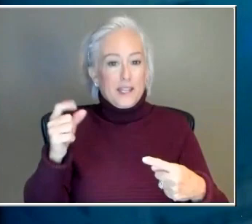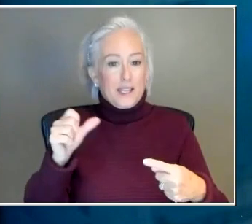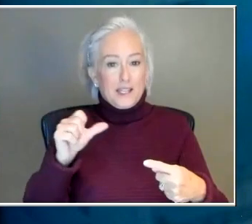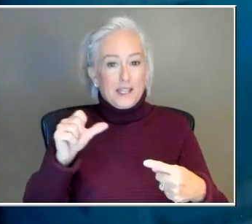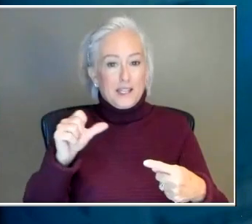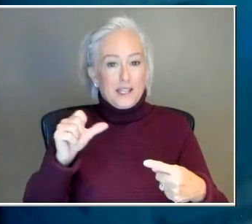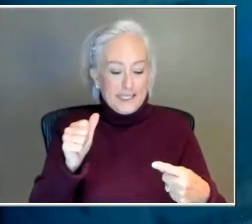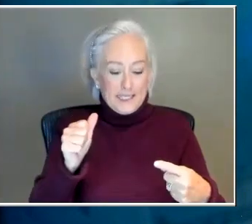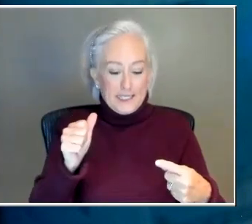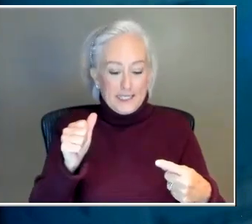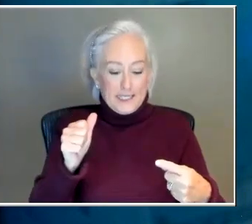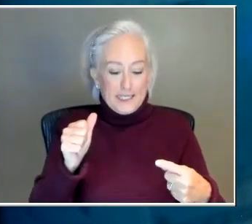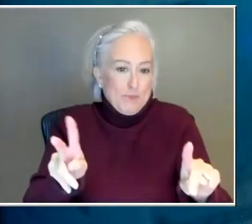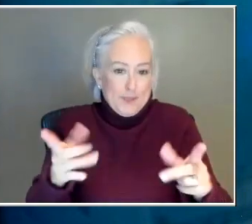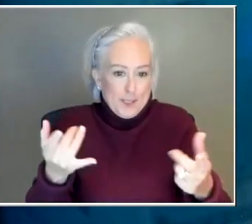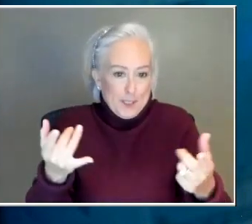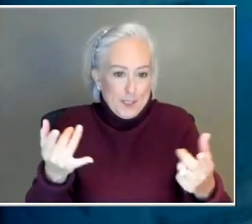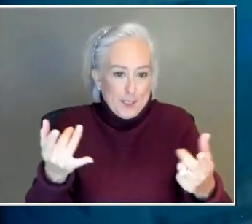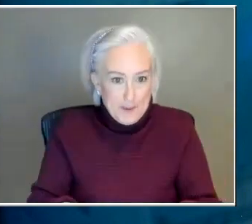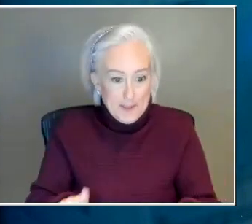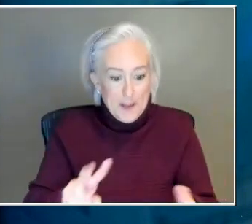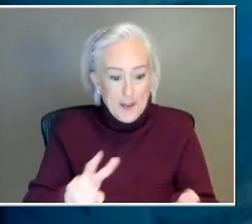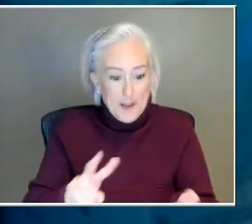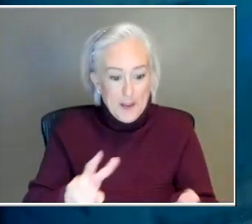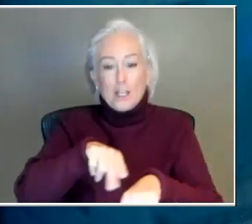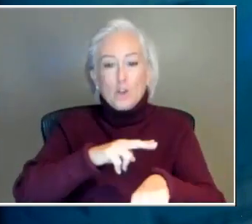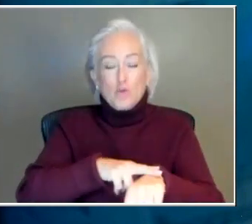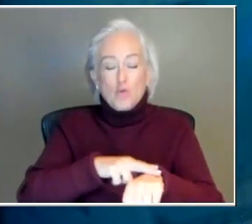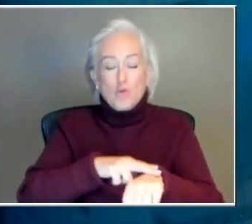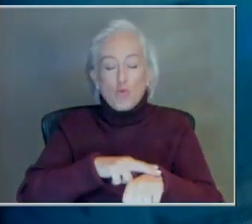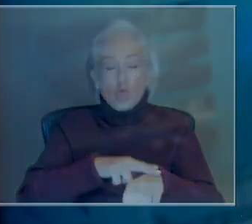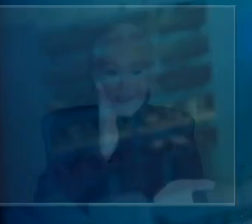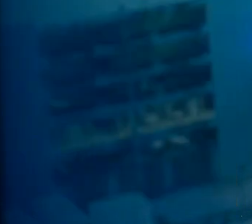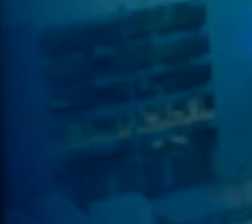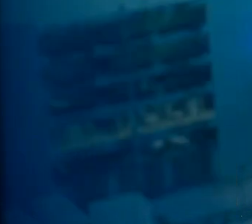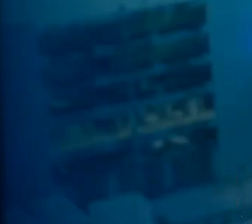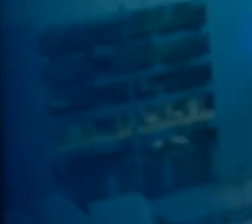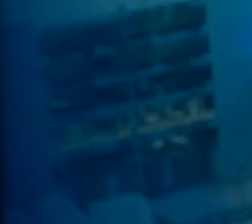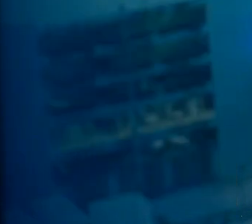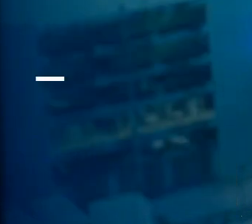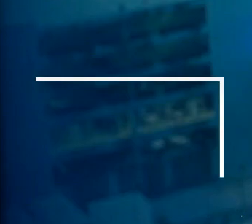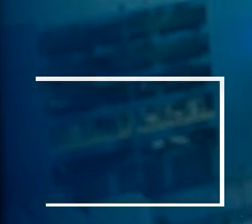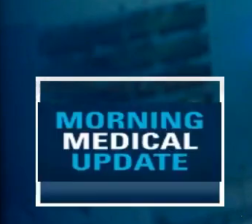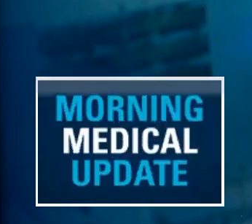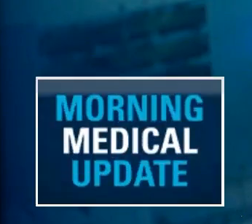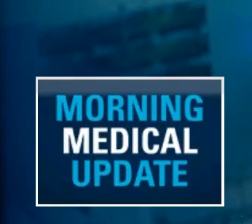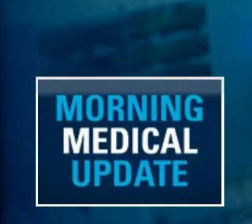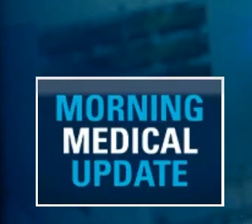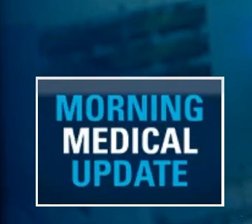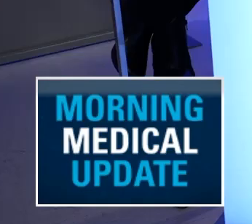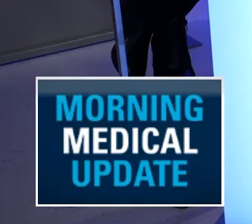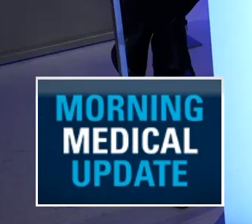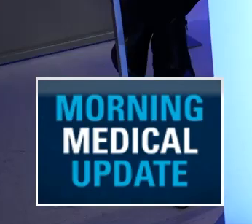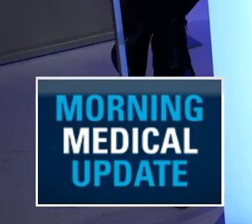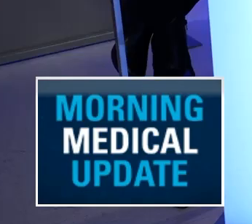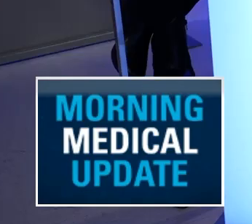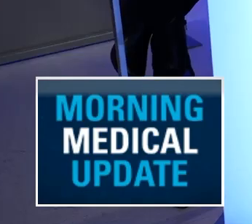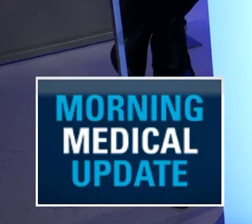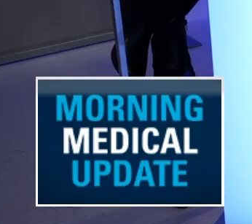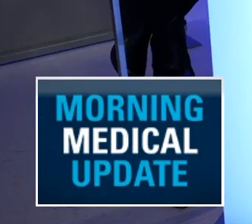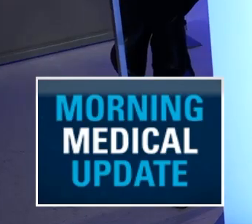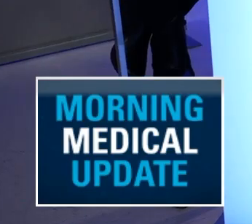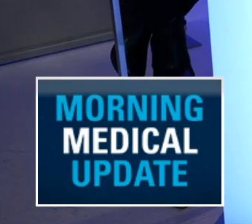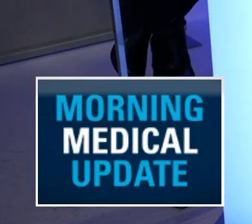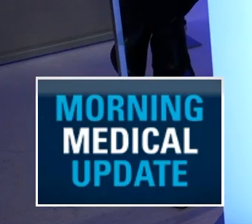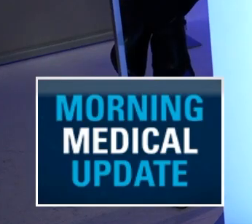normal activity, and then the seizure happens. And I think Mallory's unfortunately experienced that too many times to count. So let's talk about the evolution of treatment. You take us back a